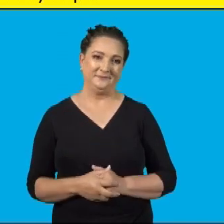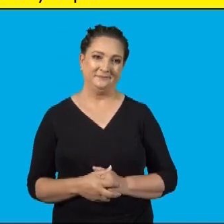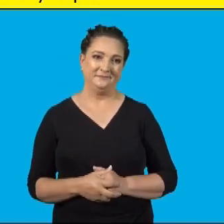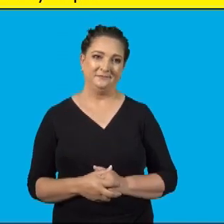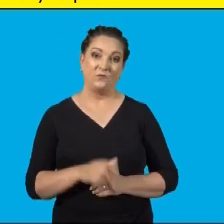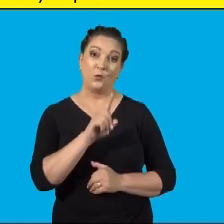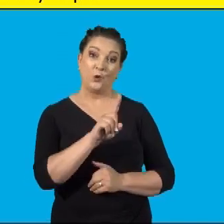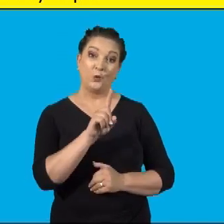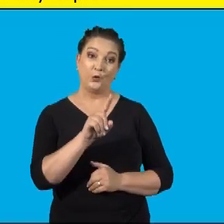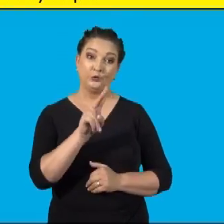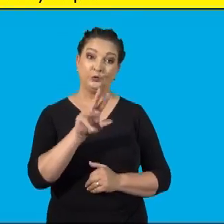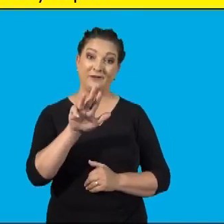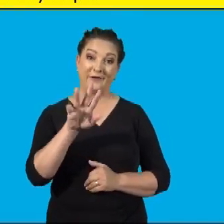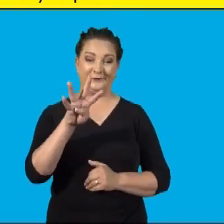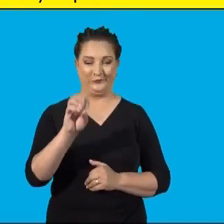112,940.